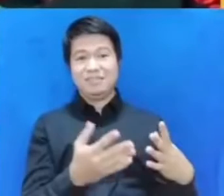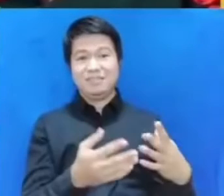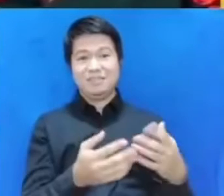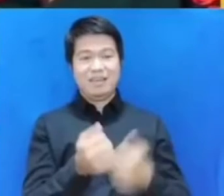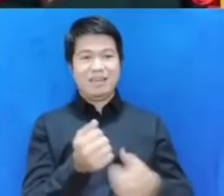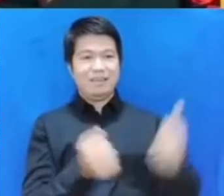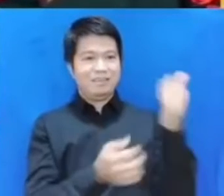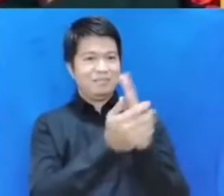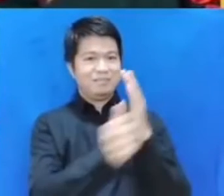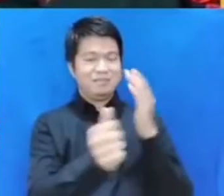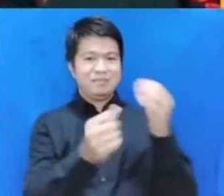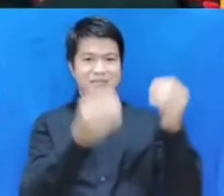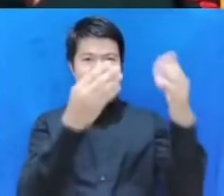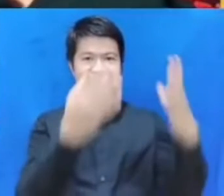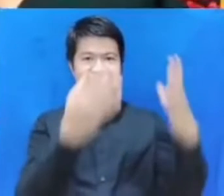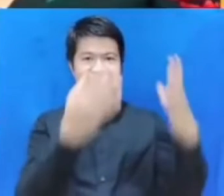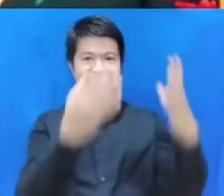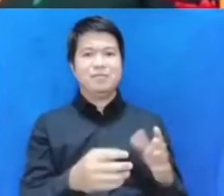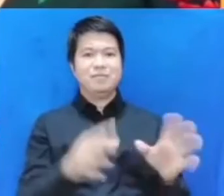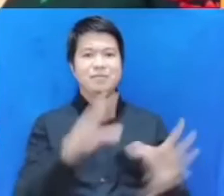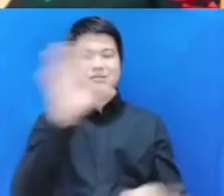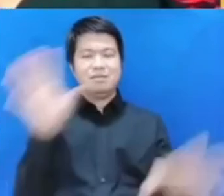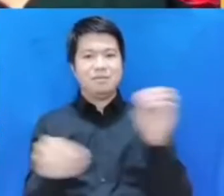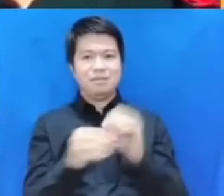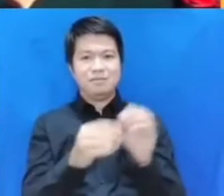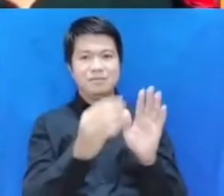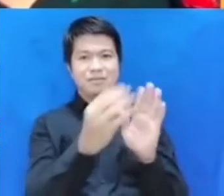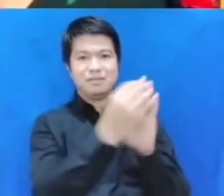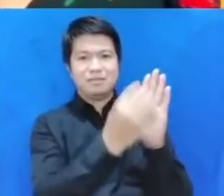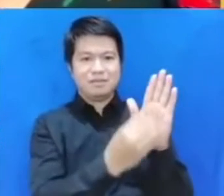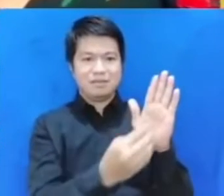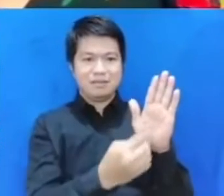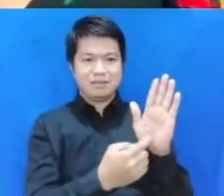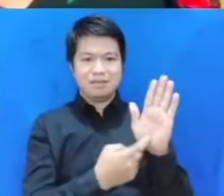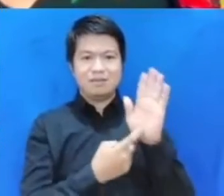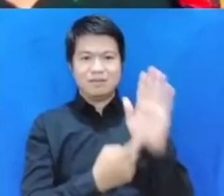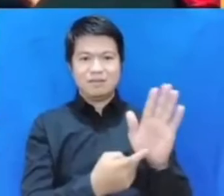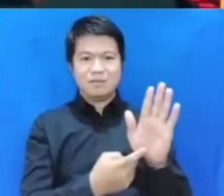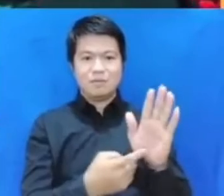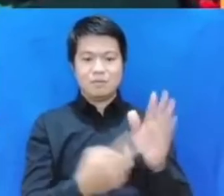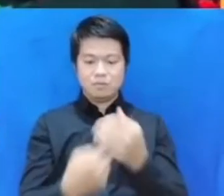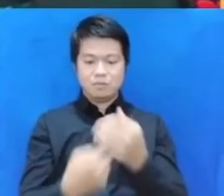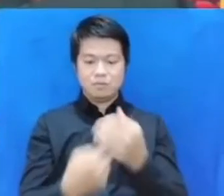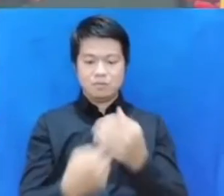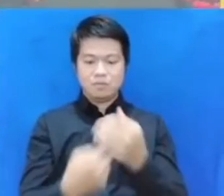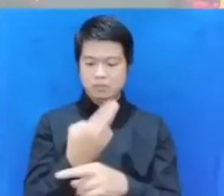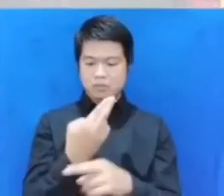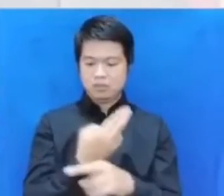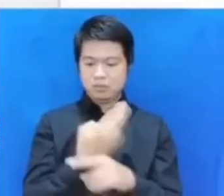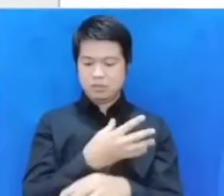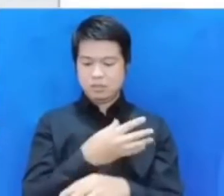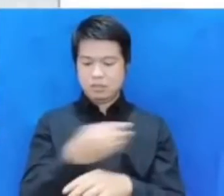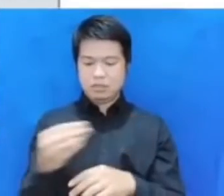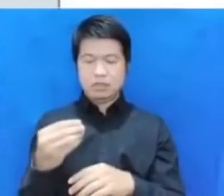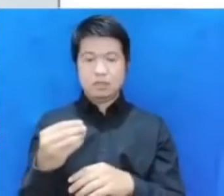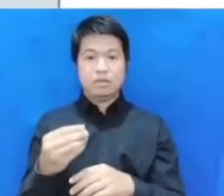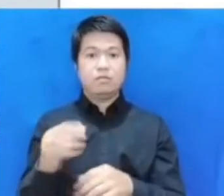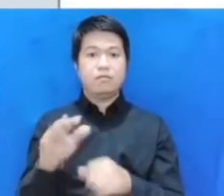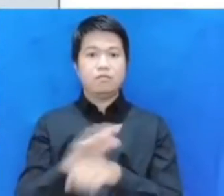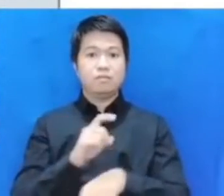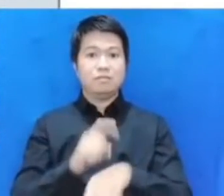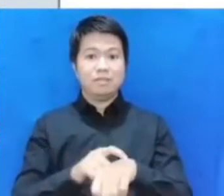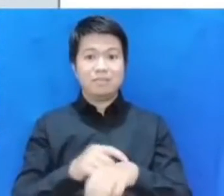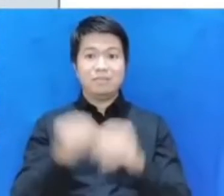our indicators for both regular teacher and the full-time teacher broadcaster for